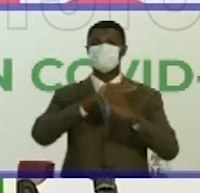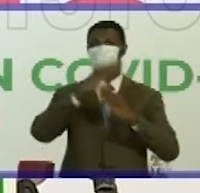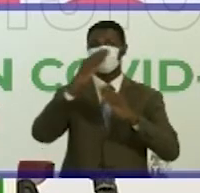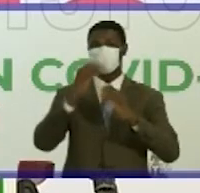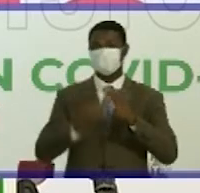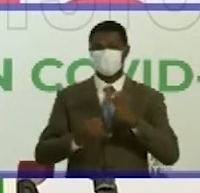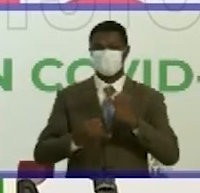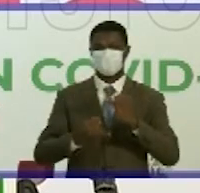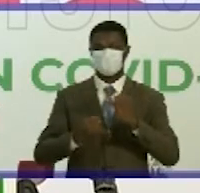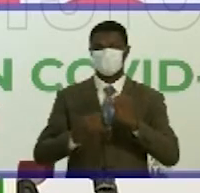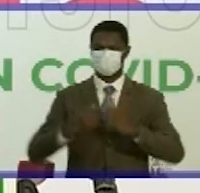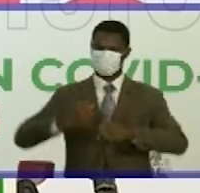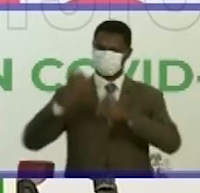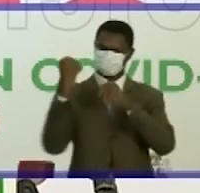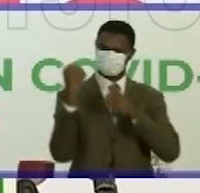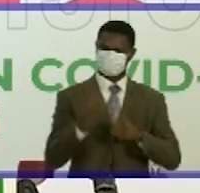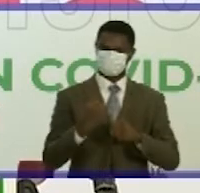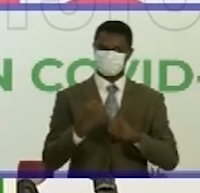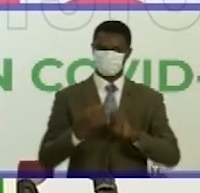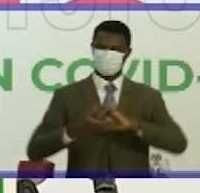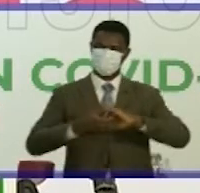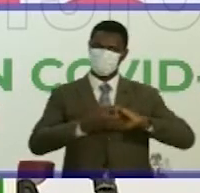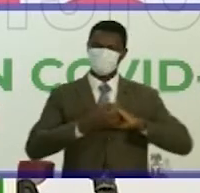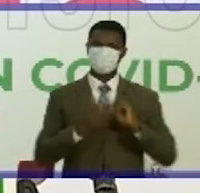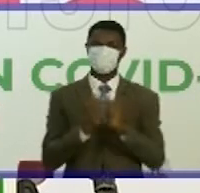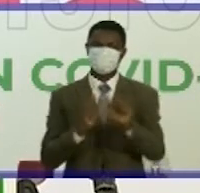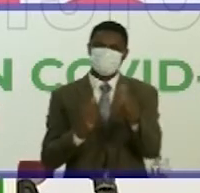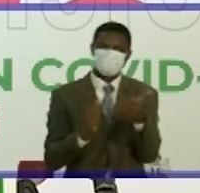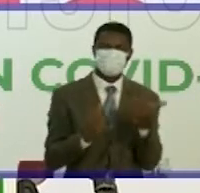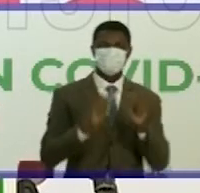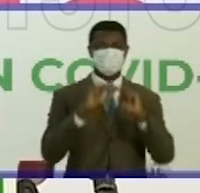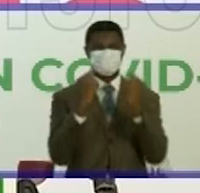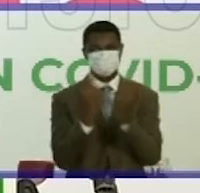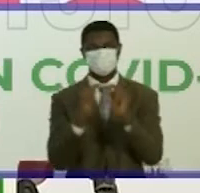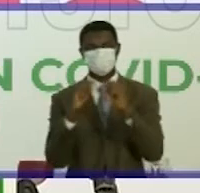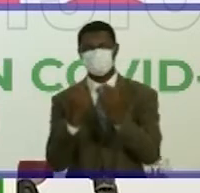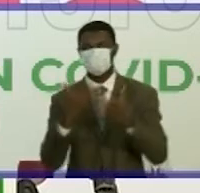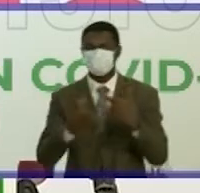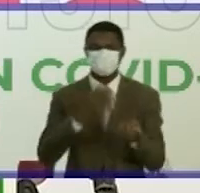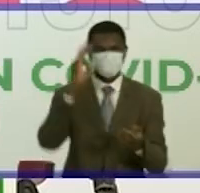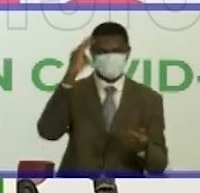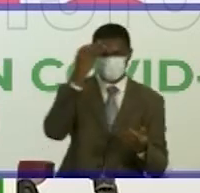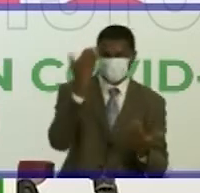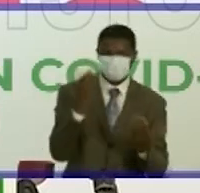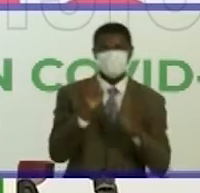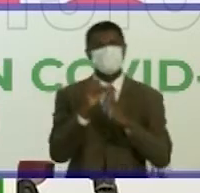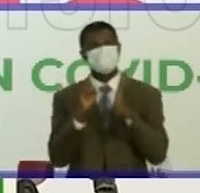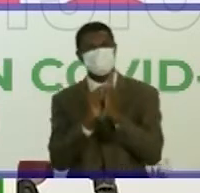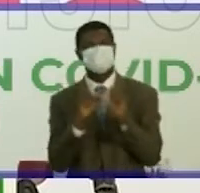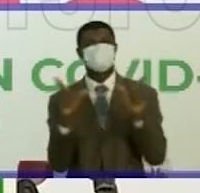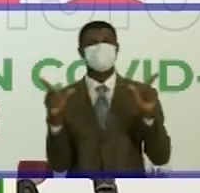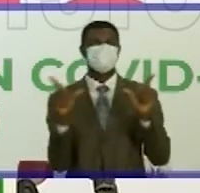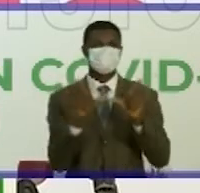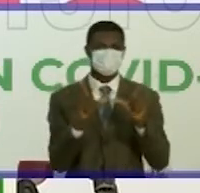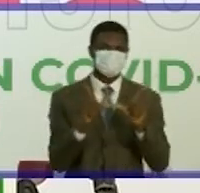strengthening of collaboration with other mandate groups at the federal stock state levels to harmonize the country's